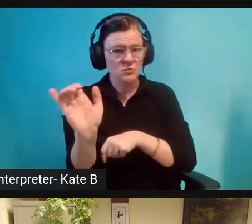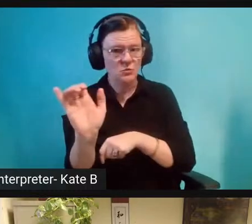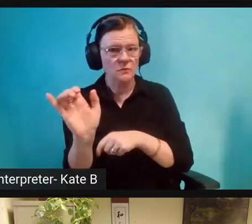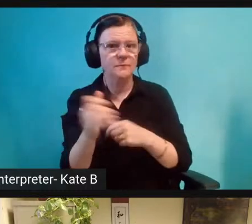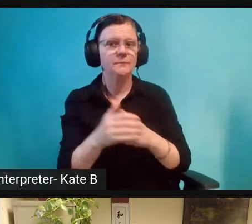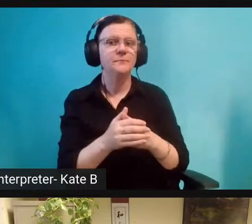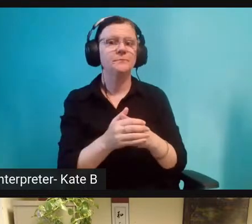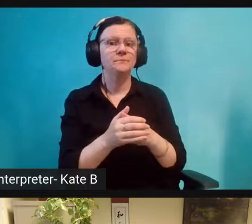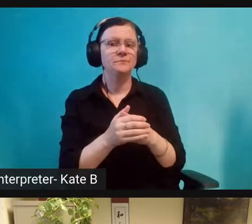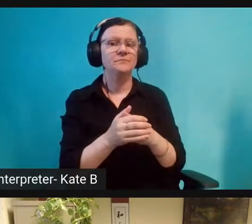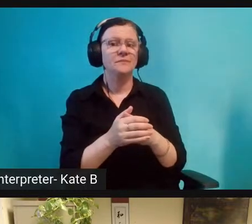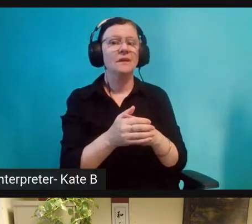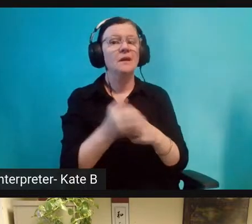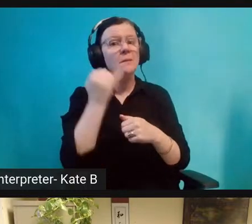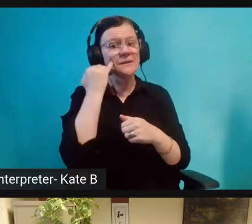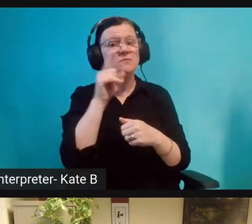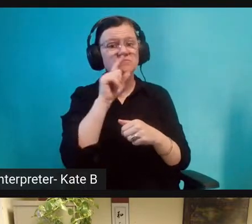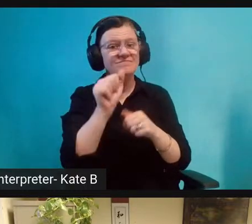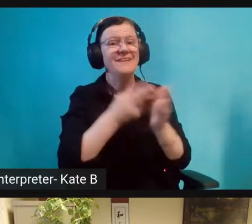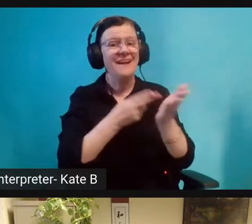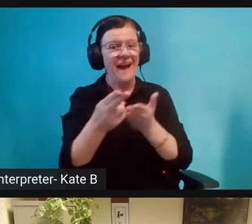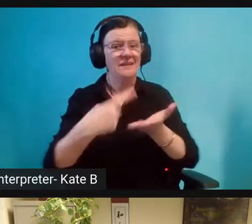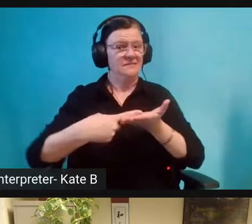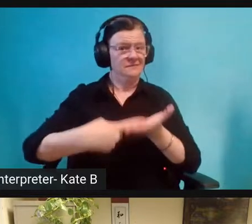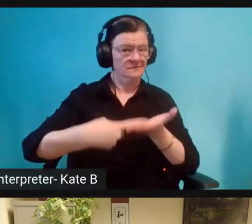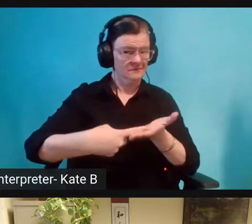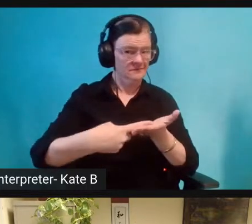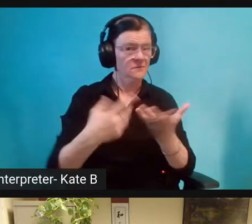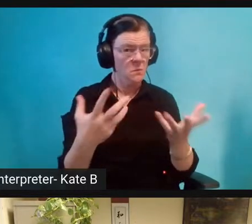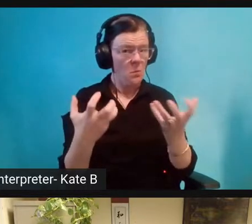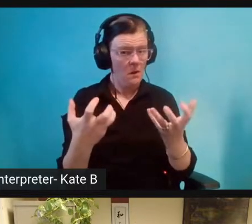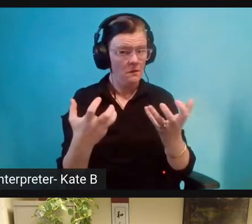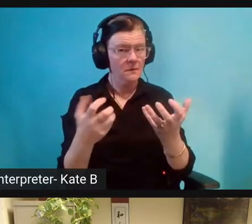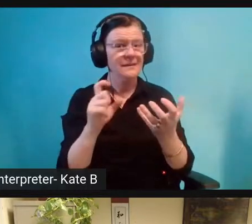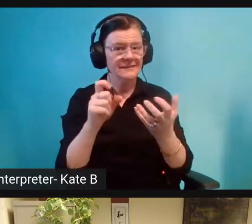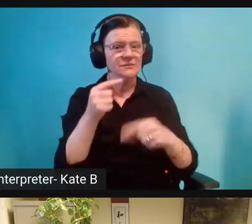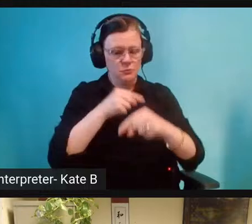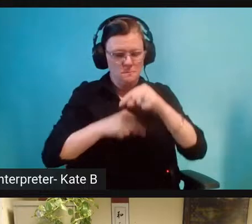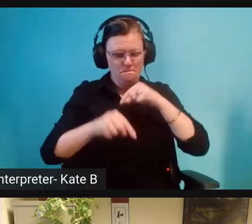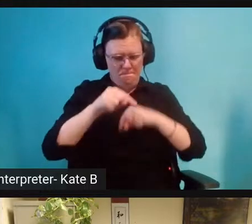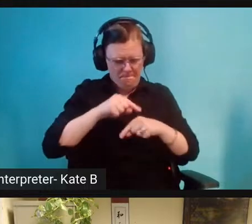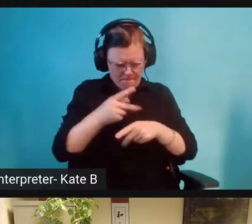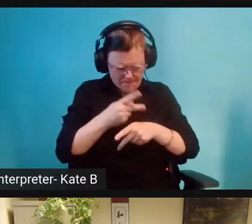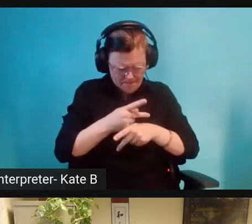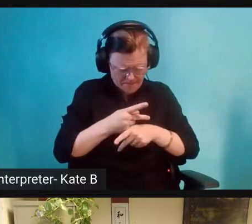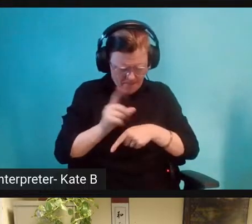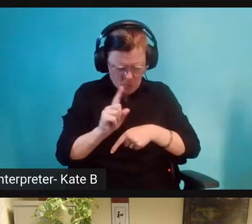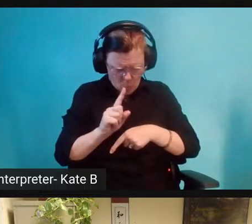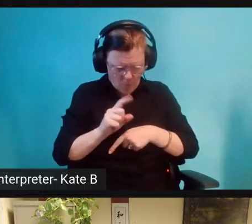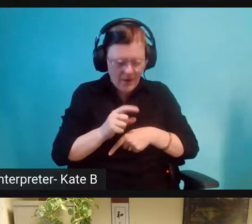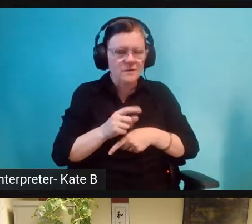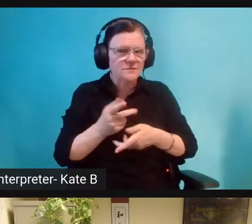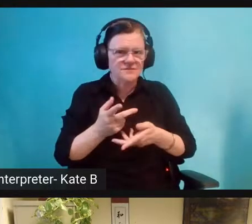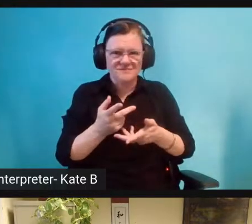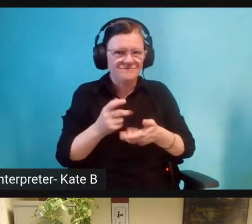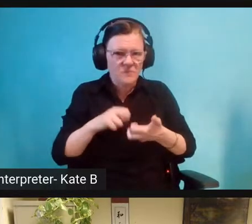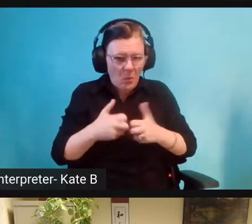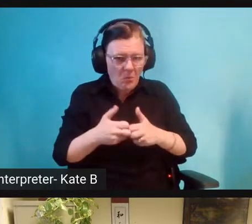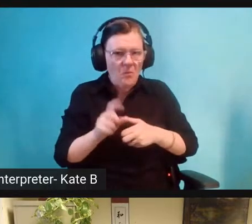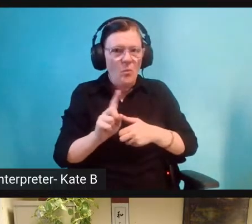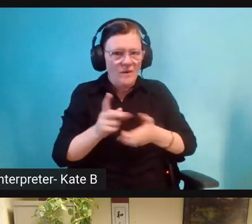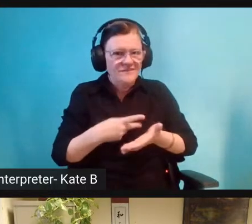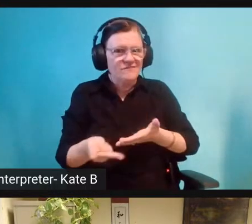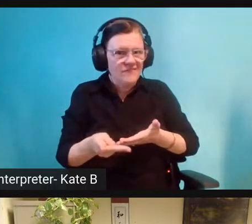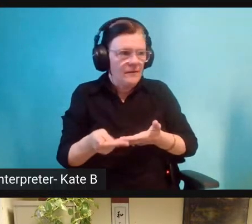is a sincere discussion, then I think we really need to look at the roots of the failure of adequately bringing